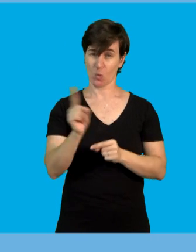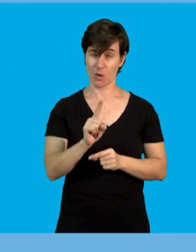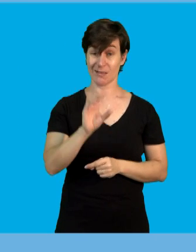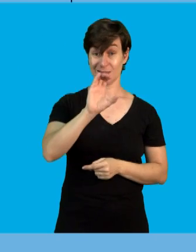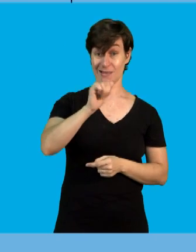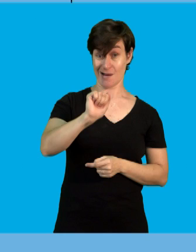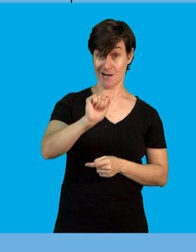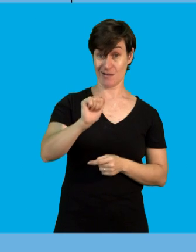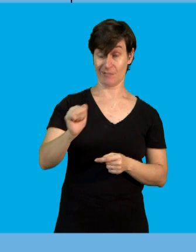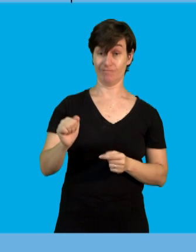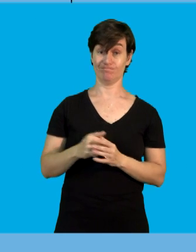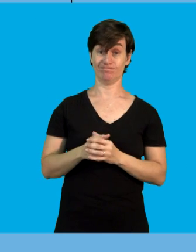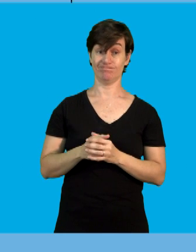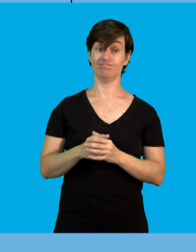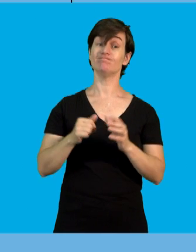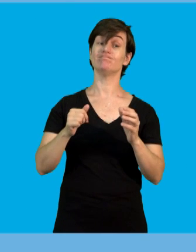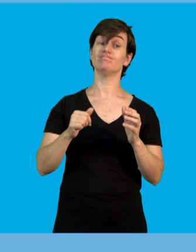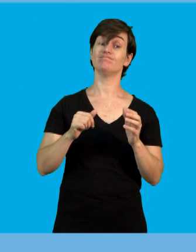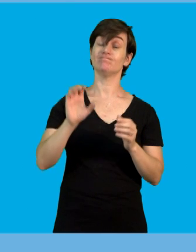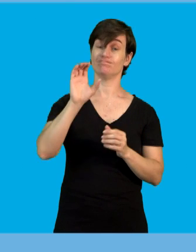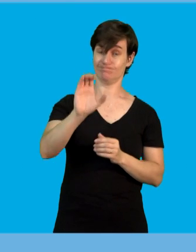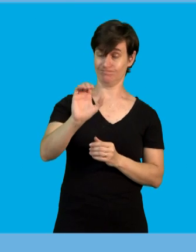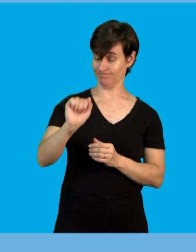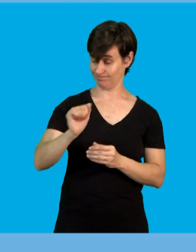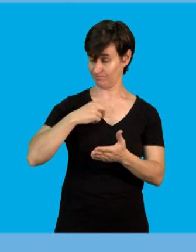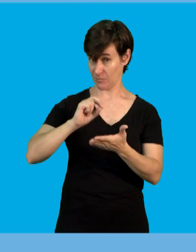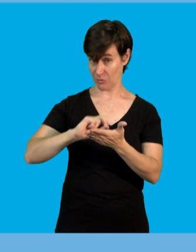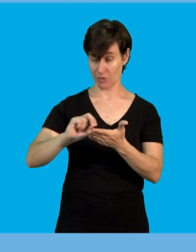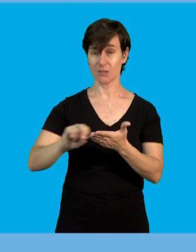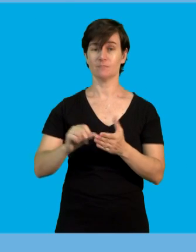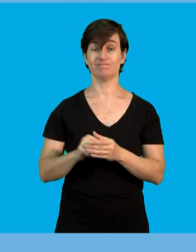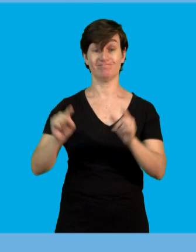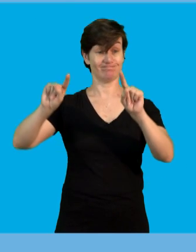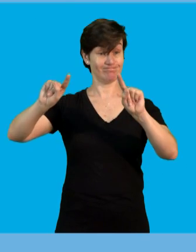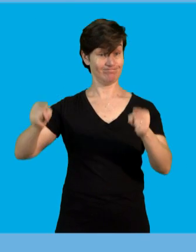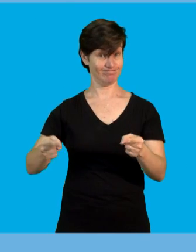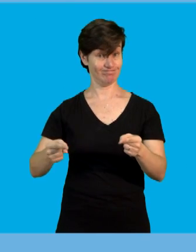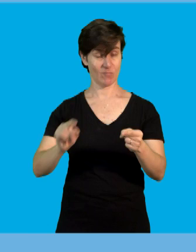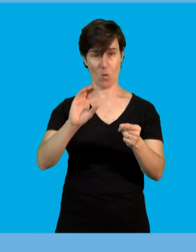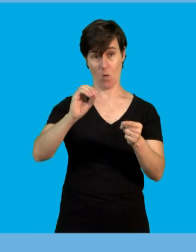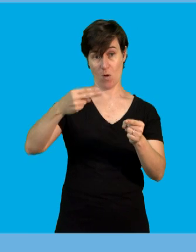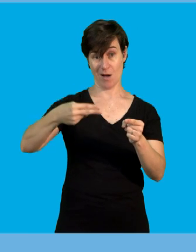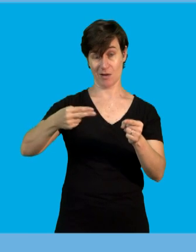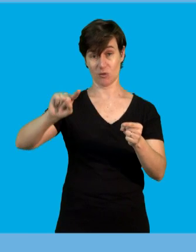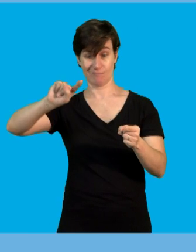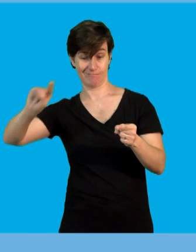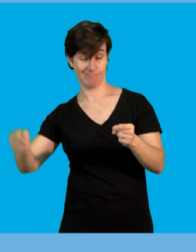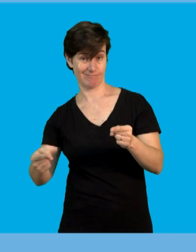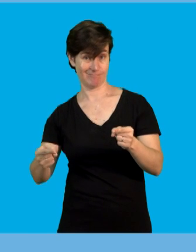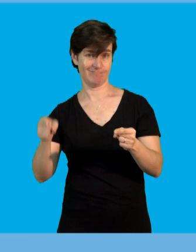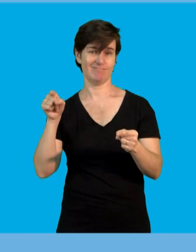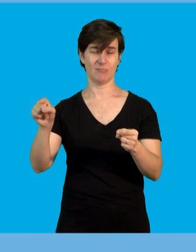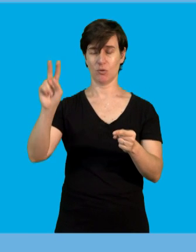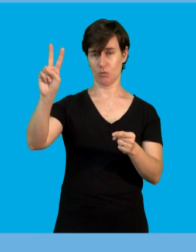for that is Ca. It is Ca bracket